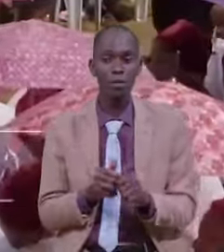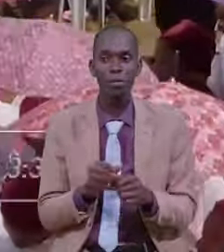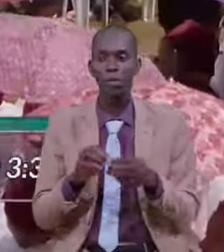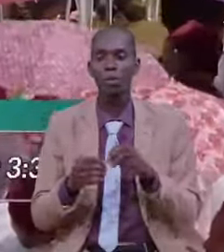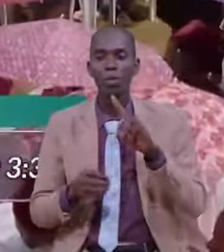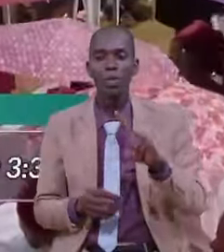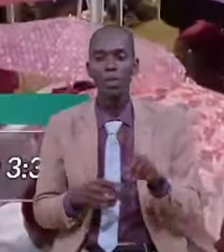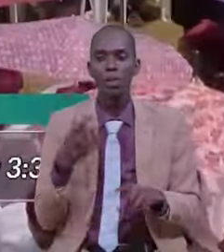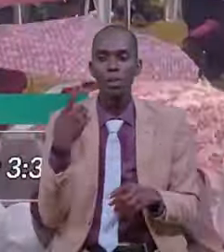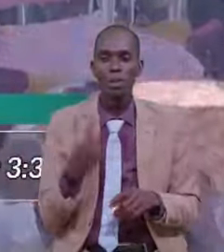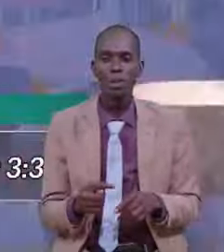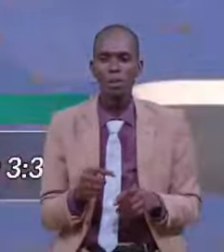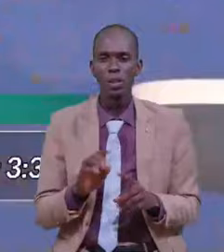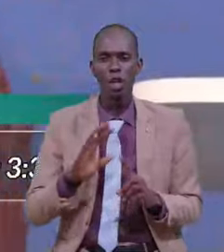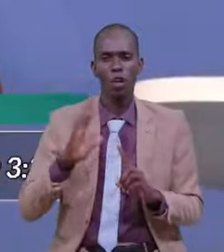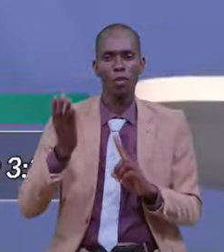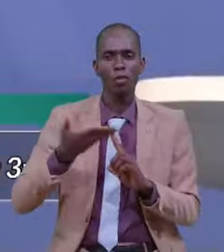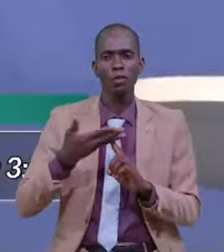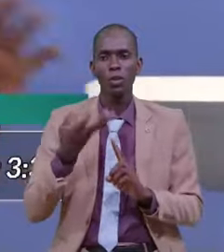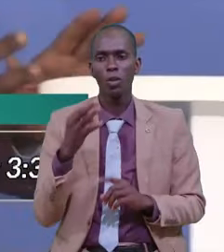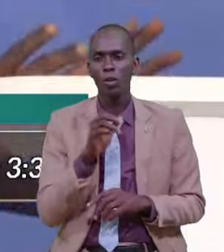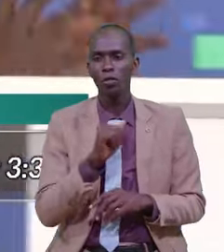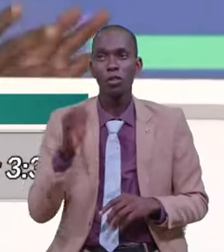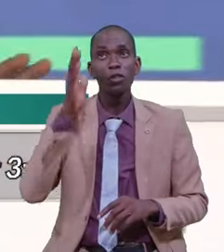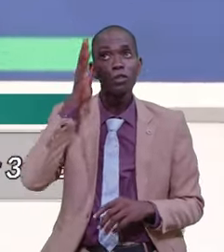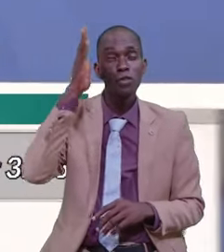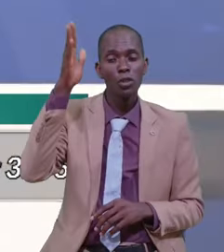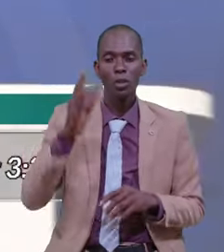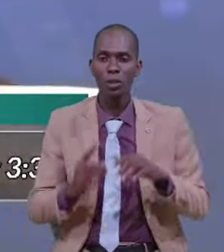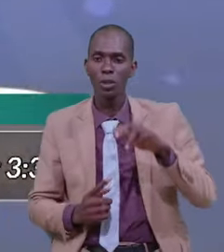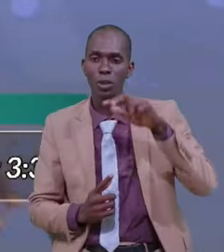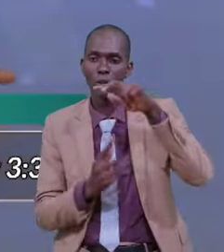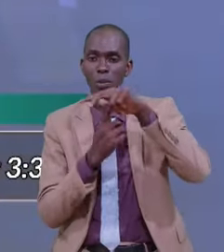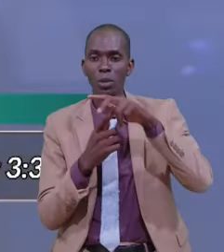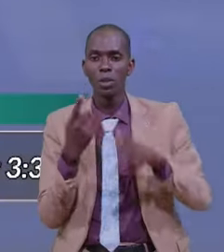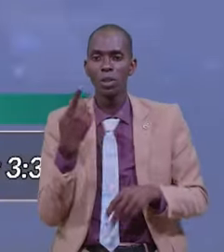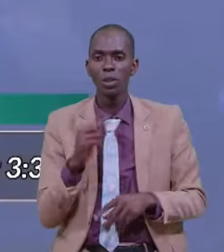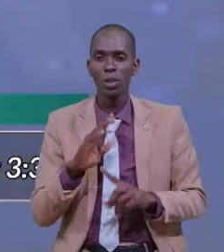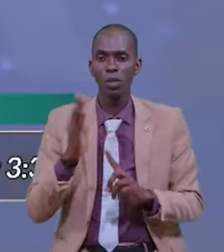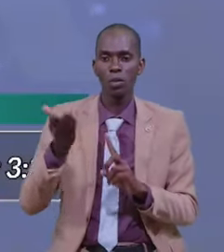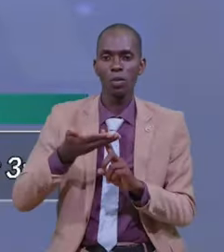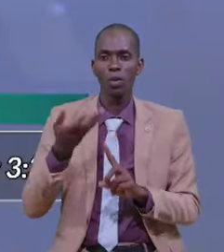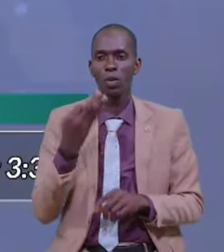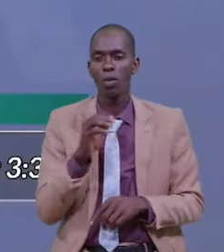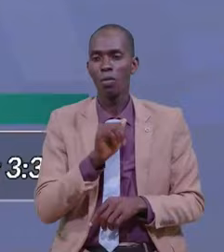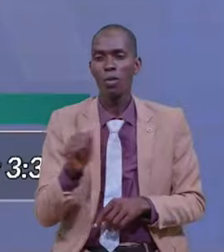of a future champion. The conviction of a